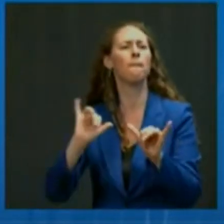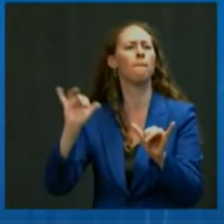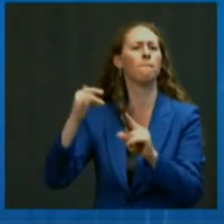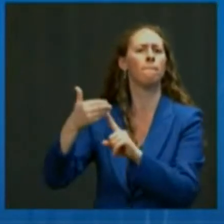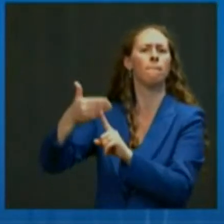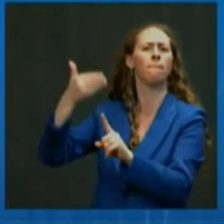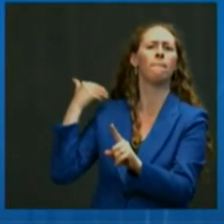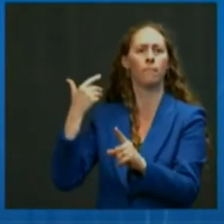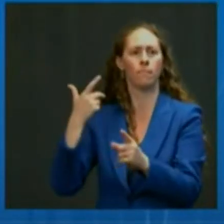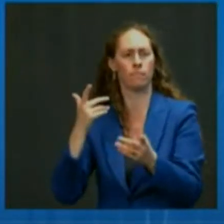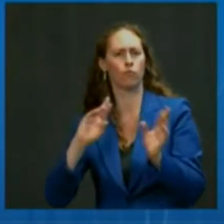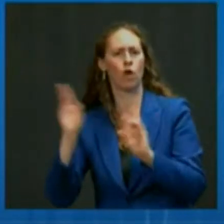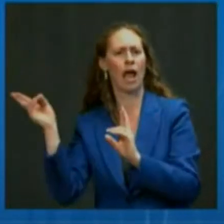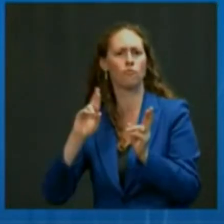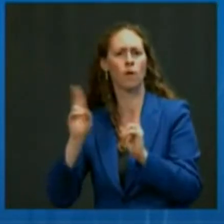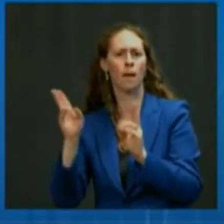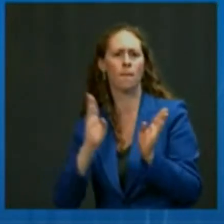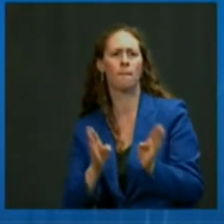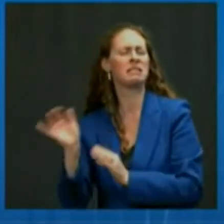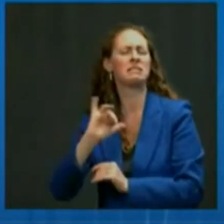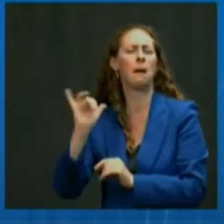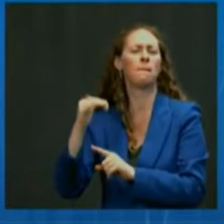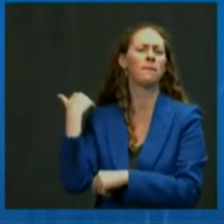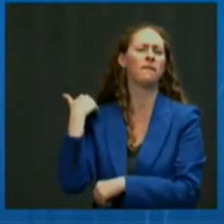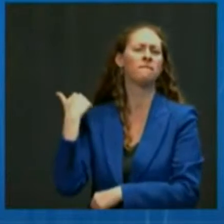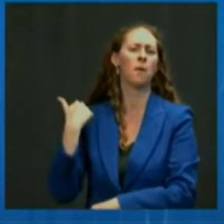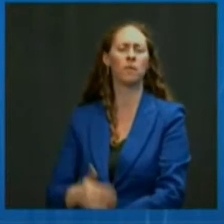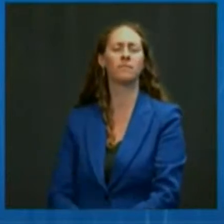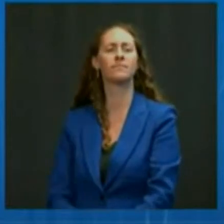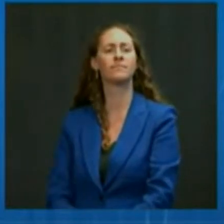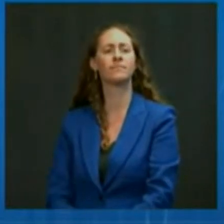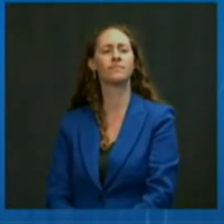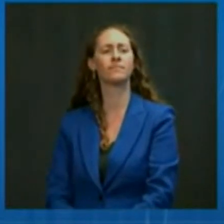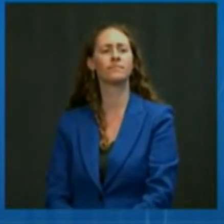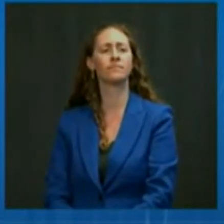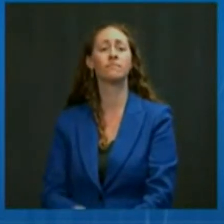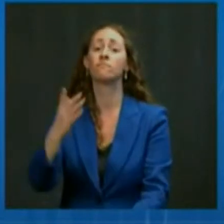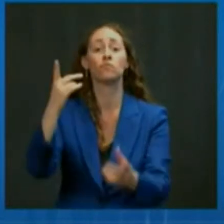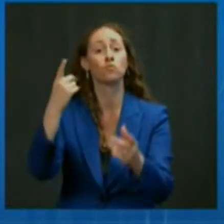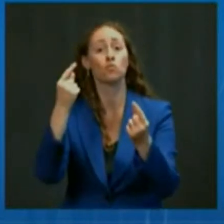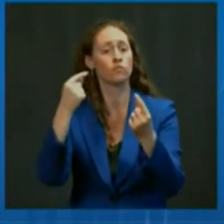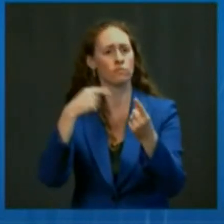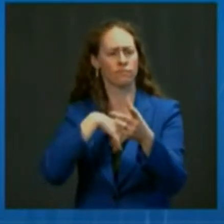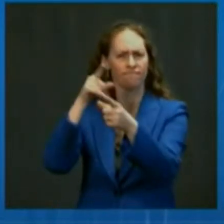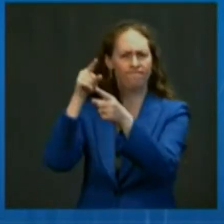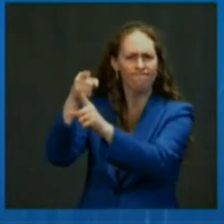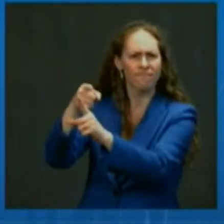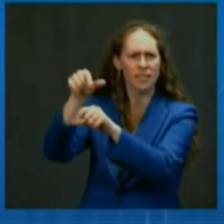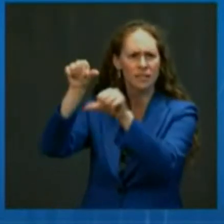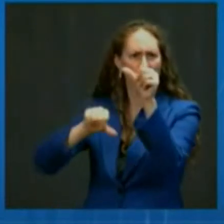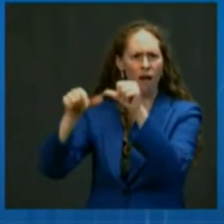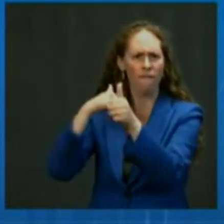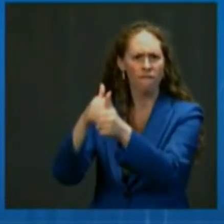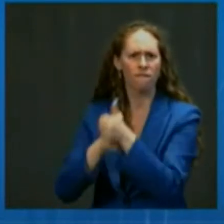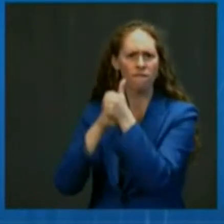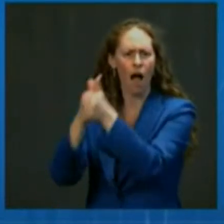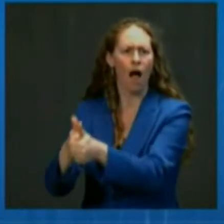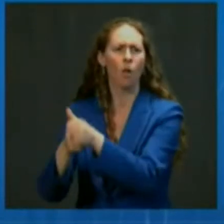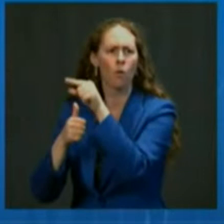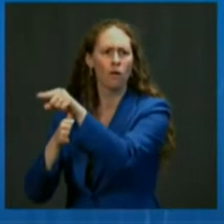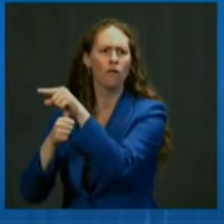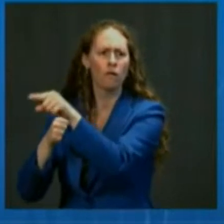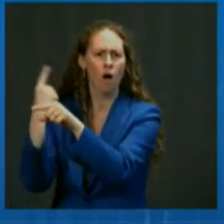war. Be guided by the science, and always, always stay one step ahead of the